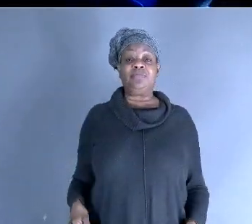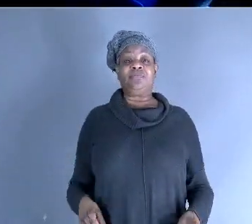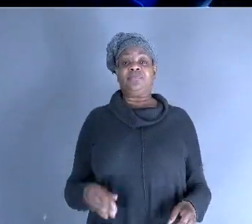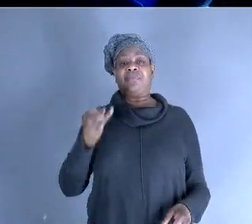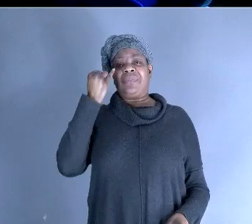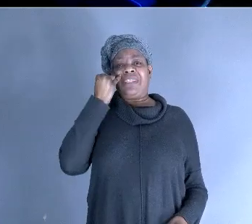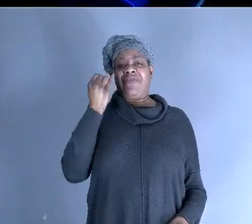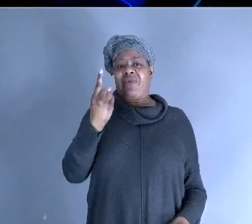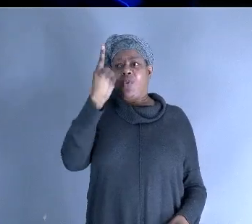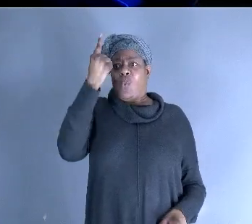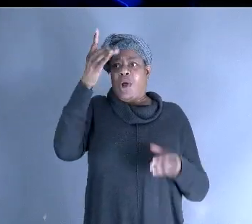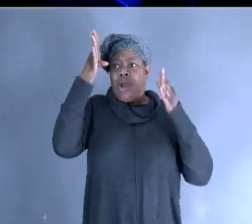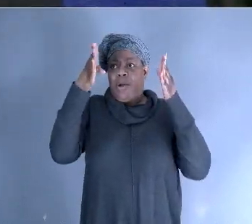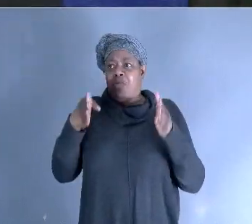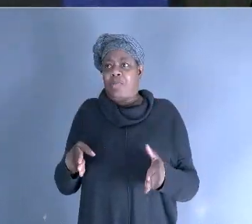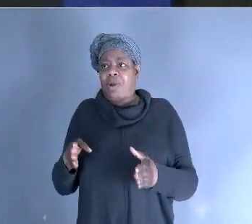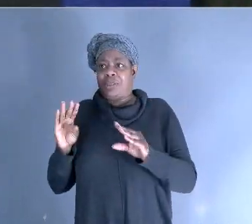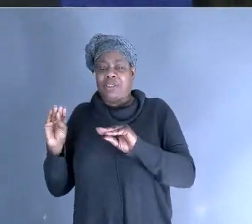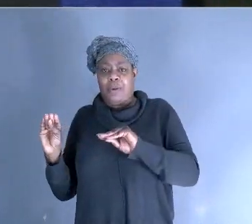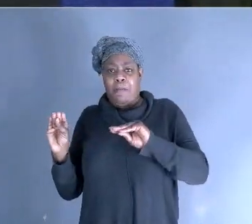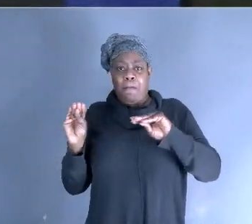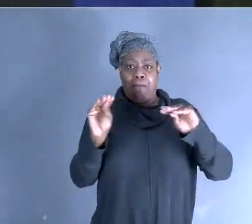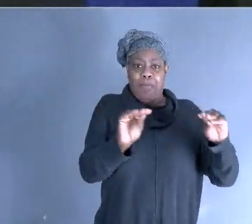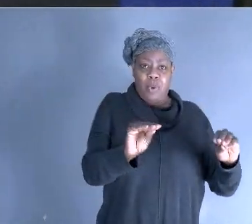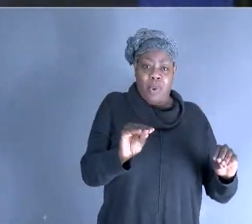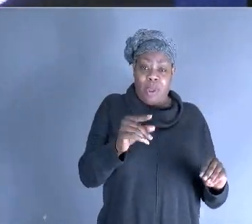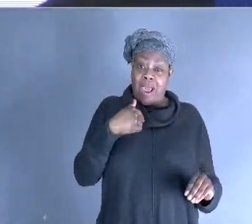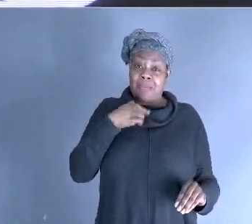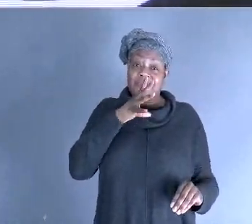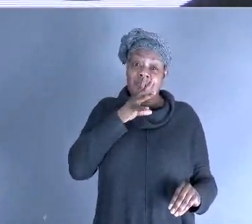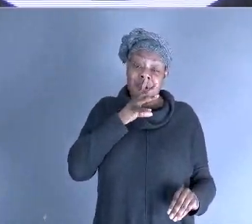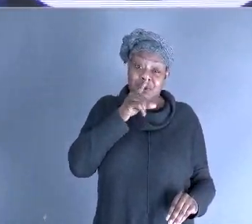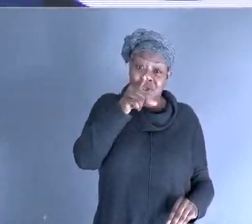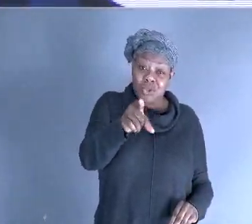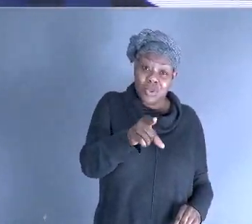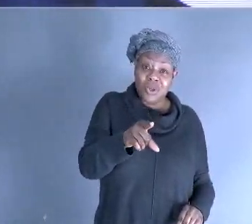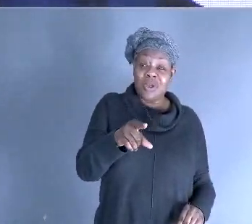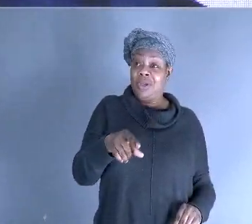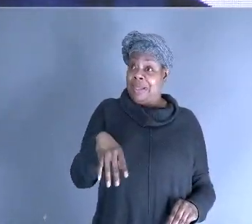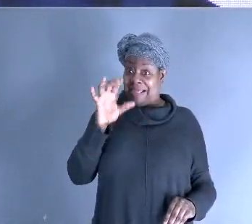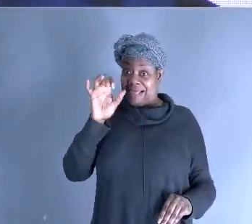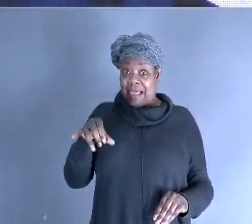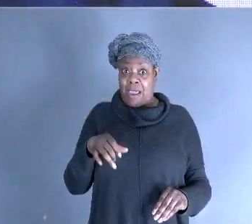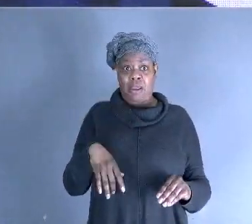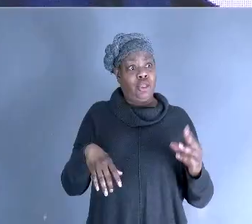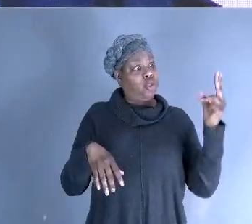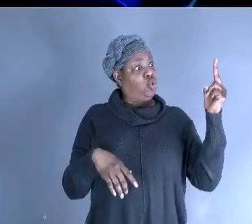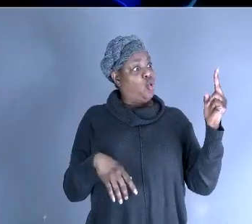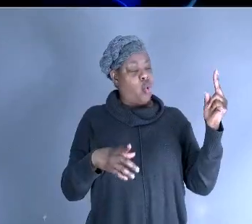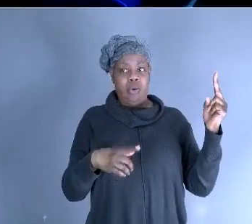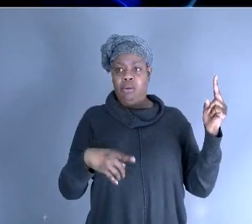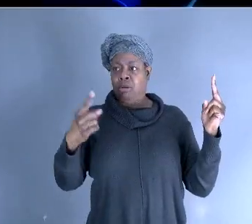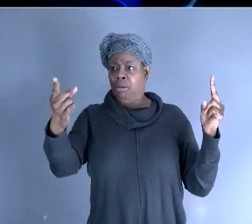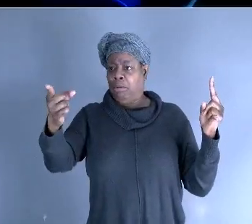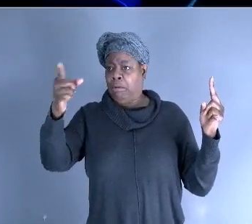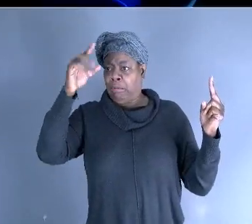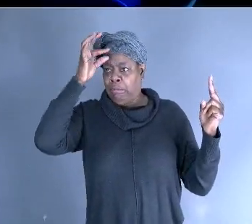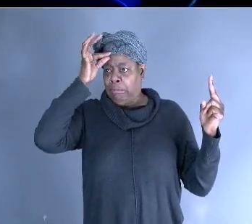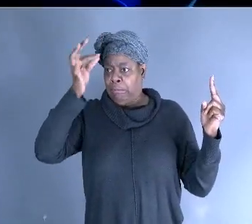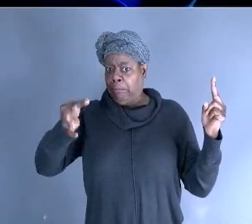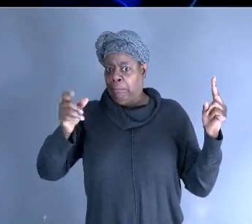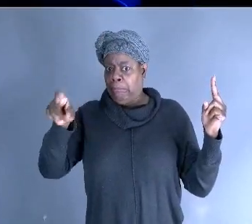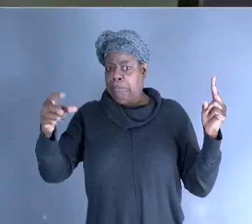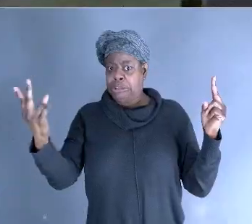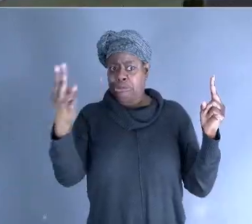if one person moves, and I'm speaking to you, you're not just the Moses in your family, but you are a legacy